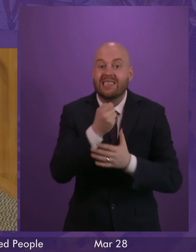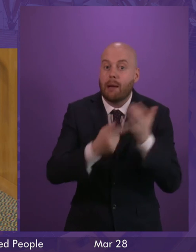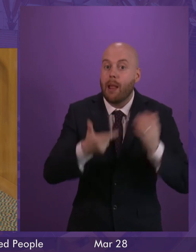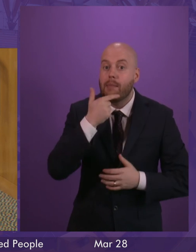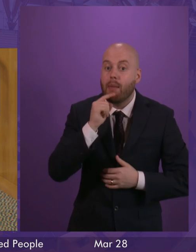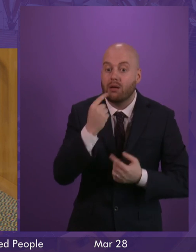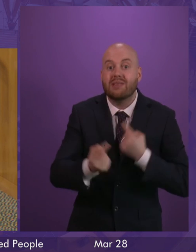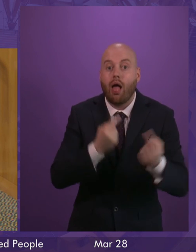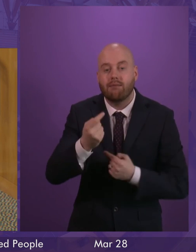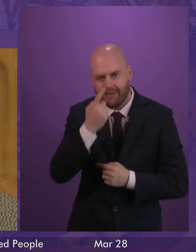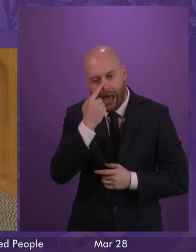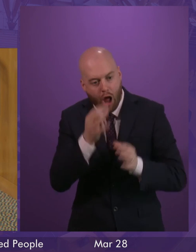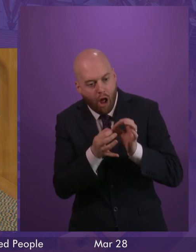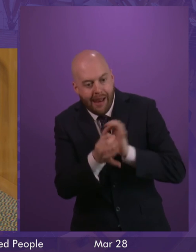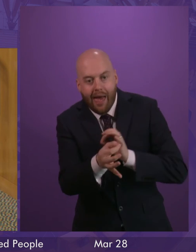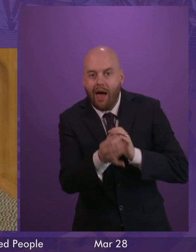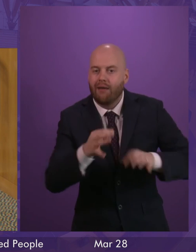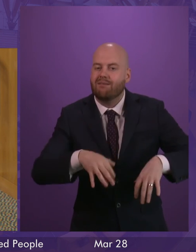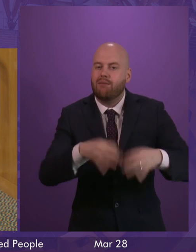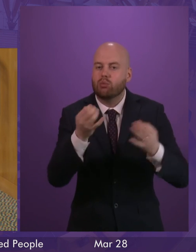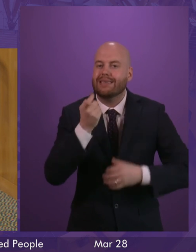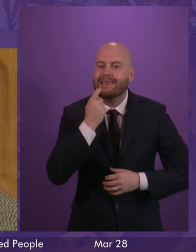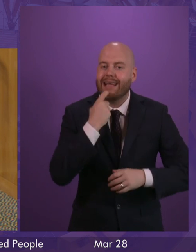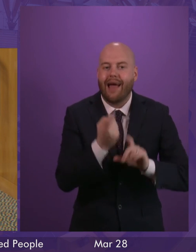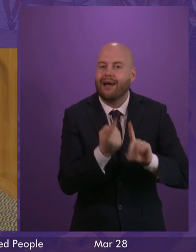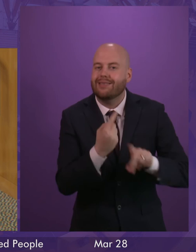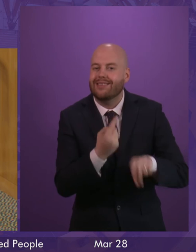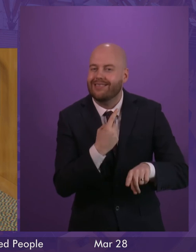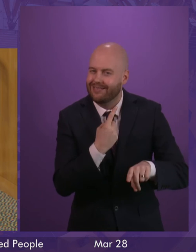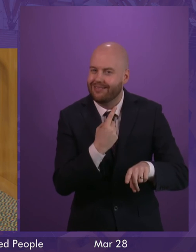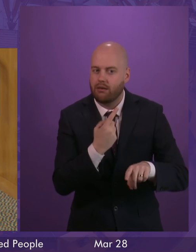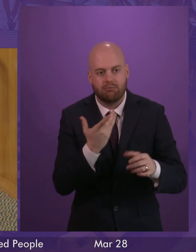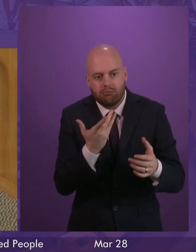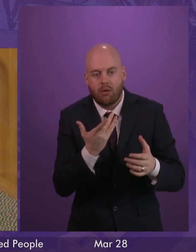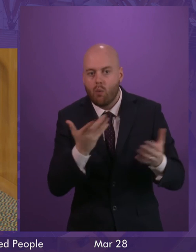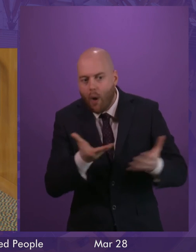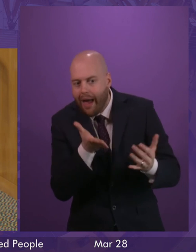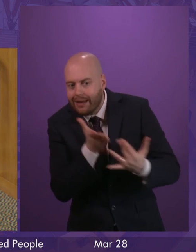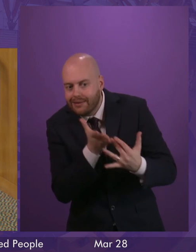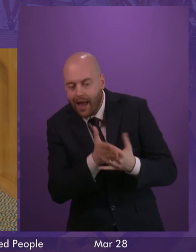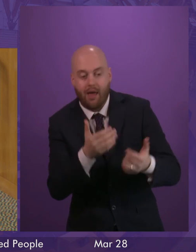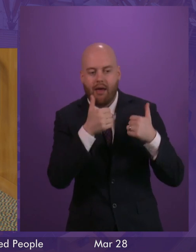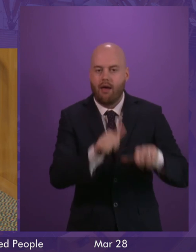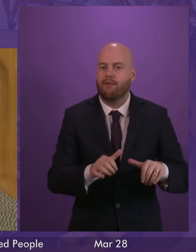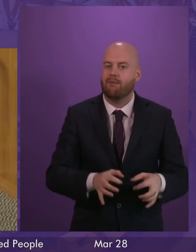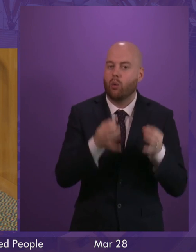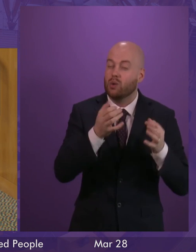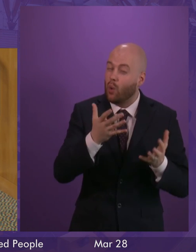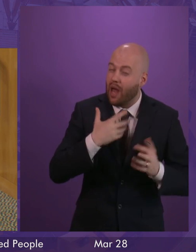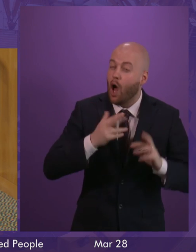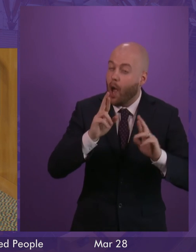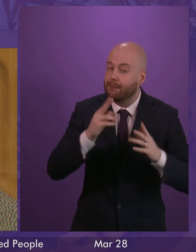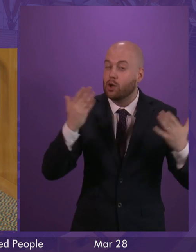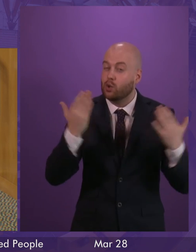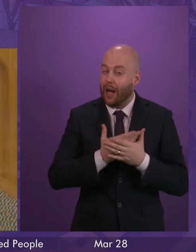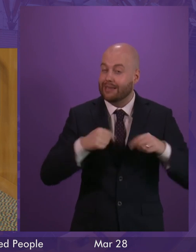easily get answers and get access to the things they need. So I do hope we will get the support tonight. And not